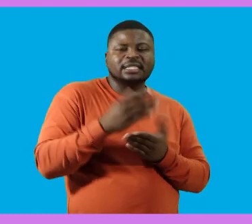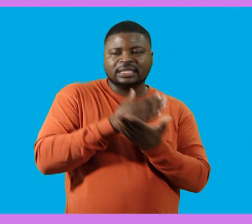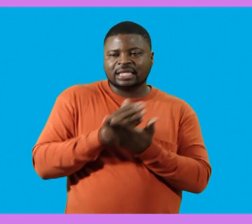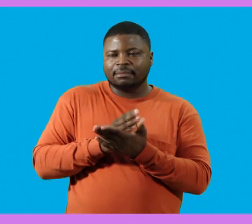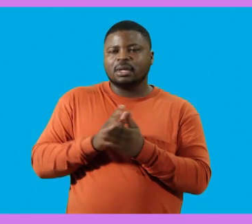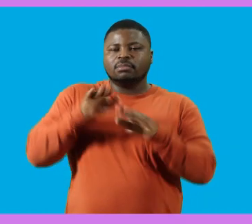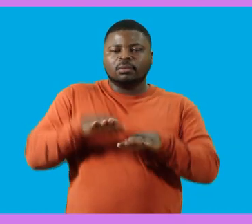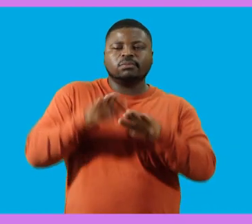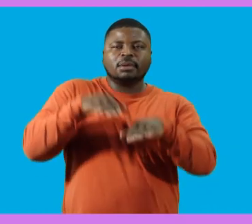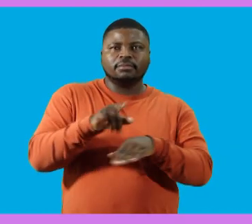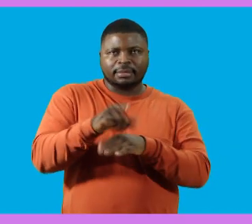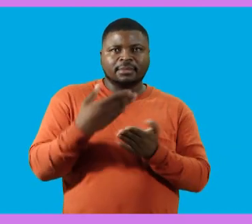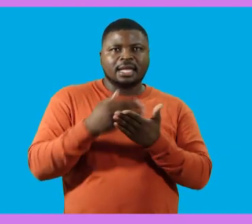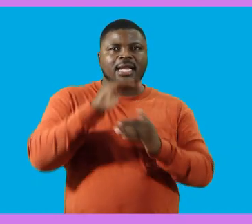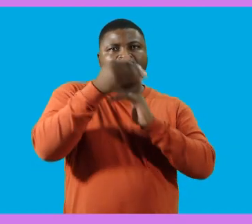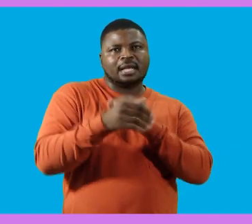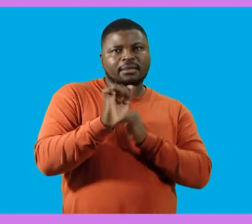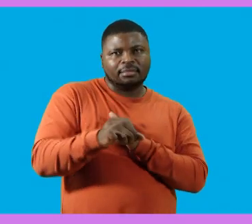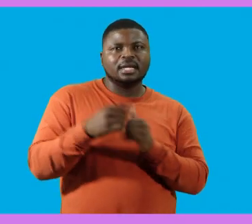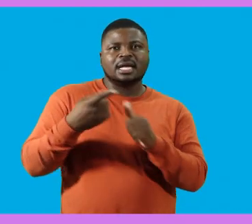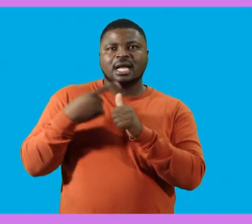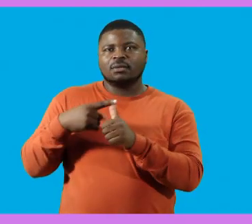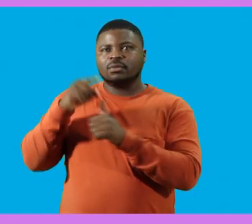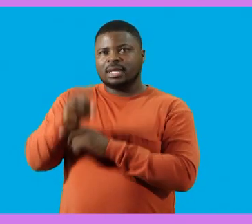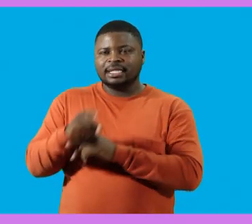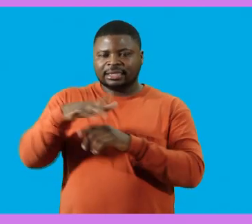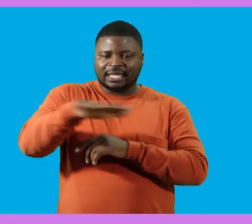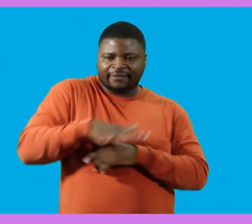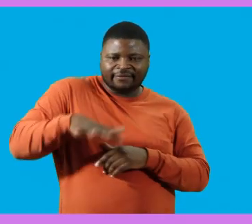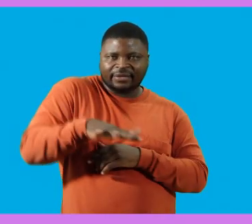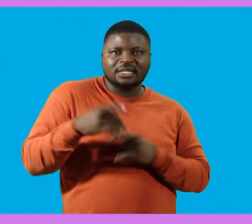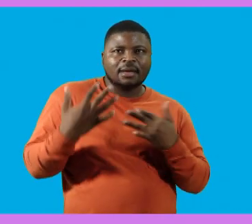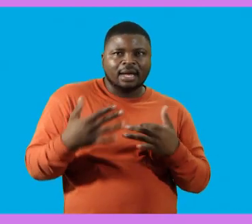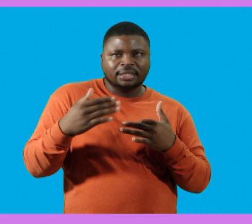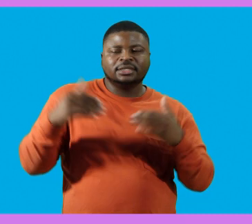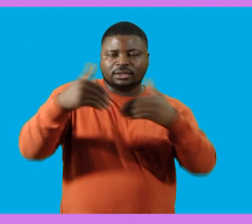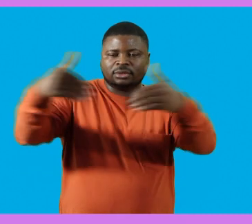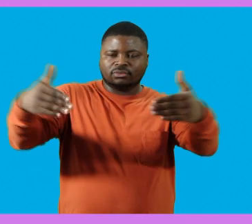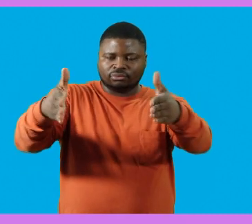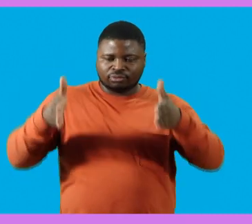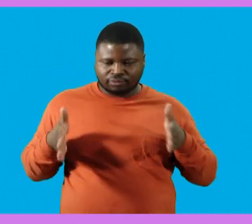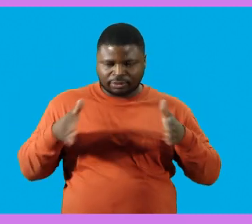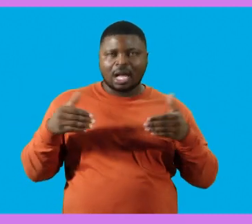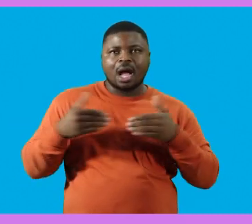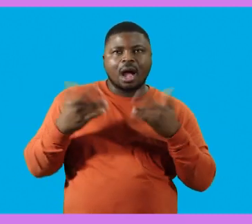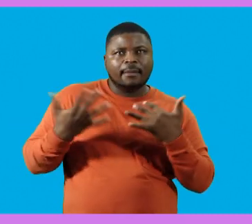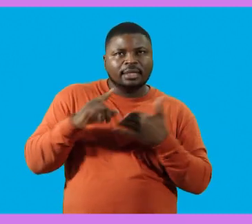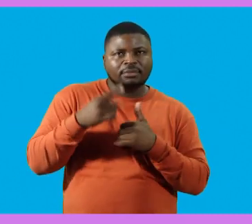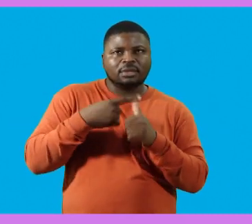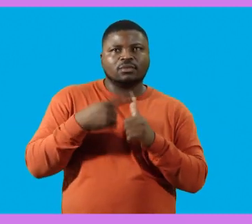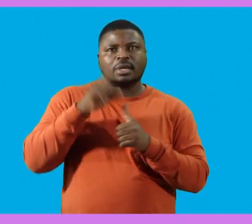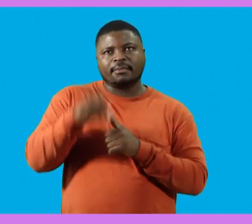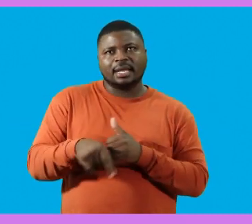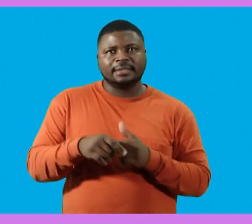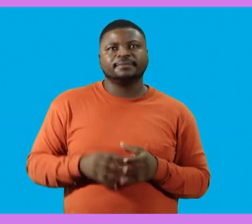surface. Calculate the surface area of the little truck's cargo bin in square meters. Okay, let's quickly